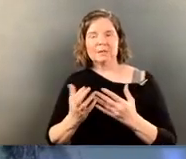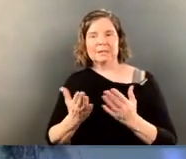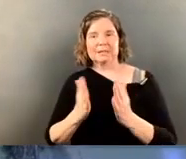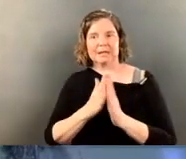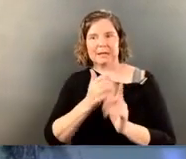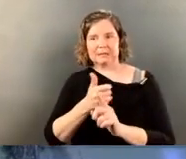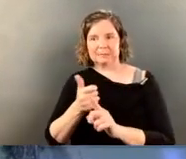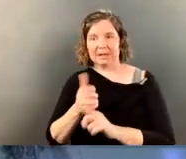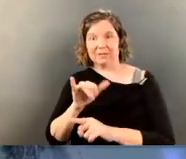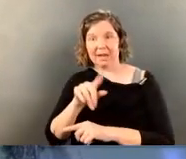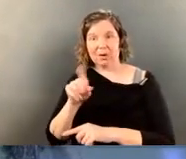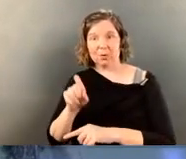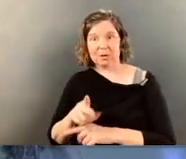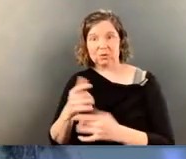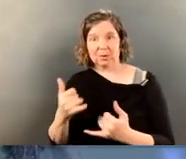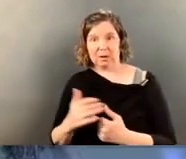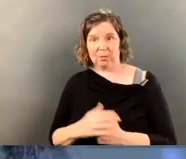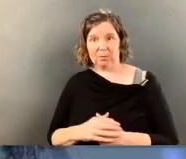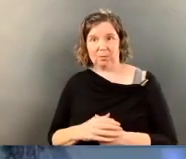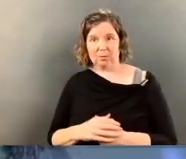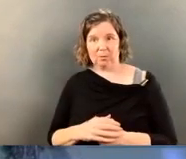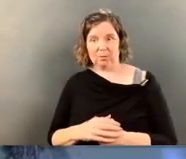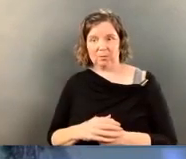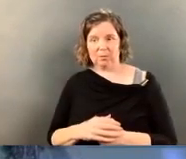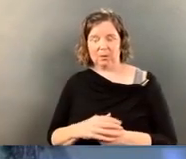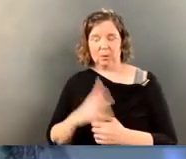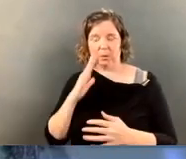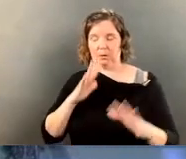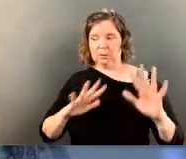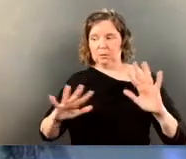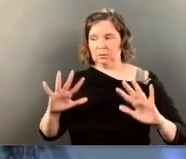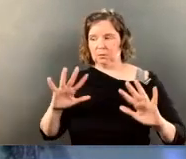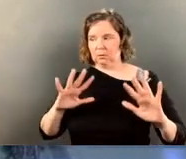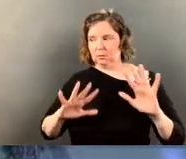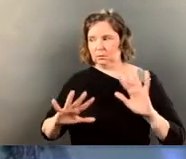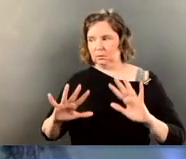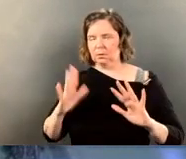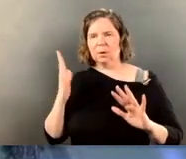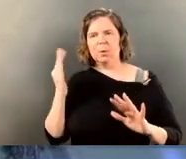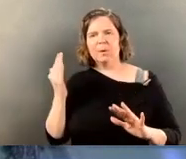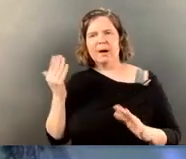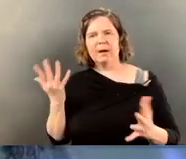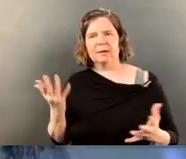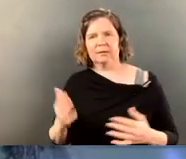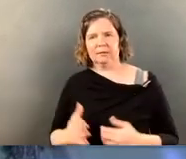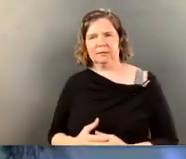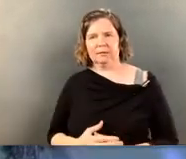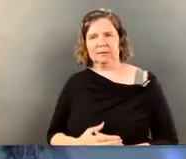asking themselves that question right now. We're rattled. Why are we?